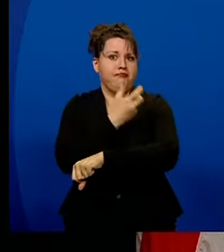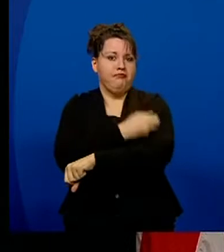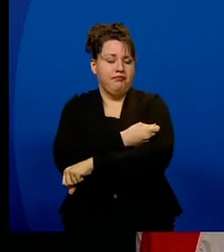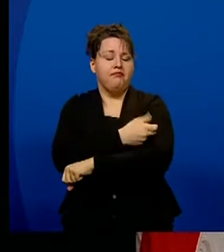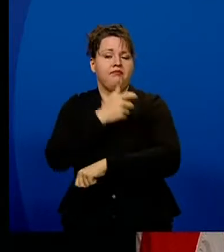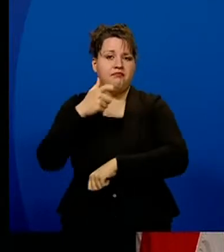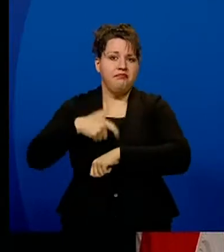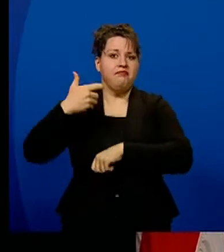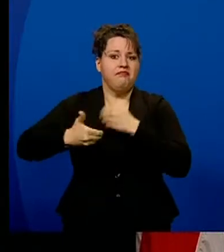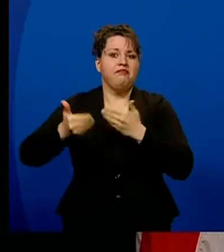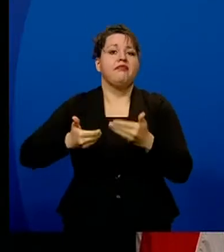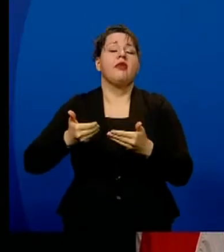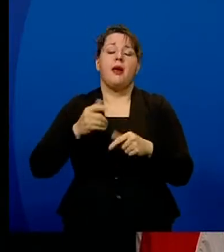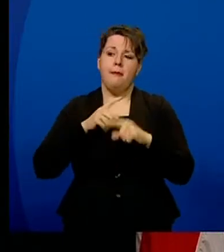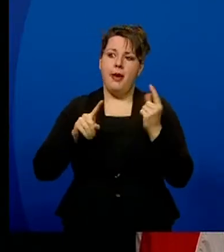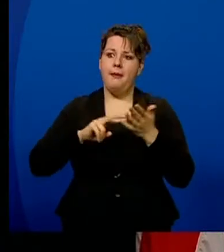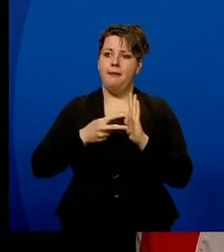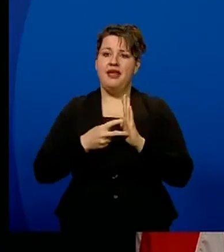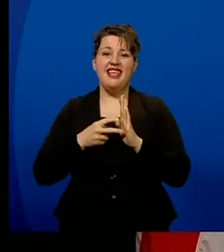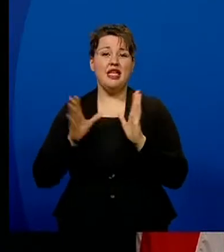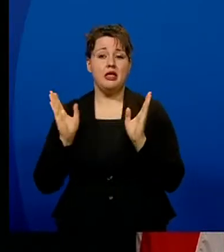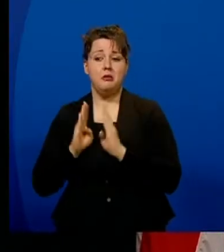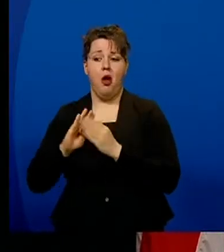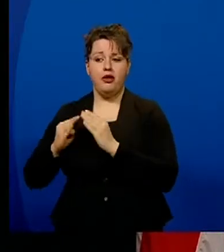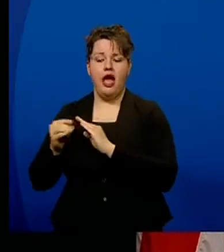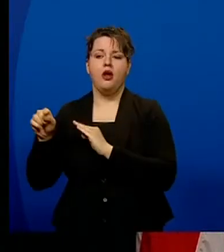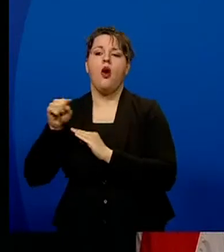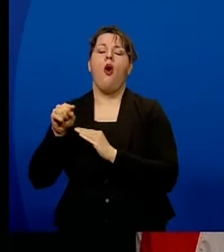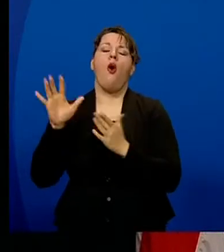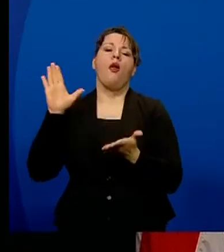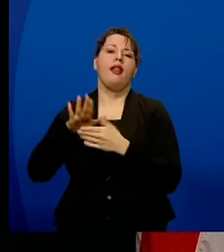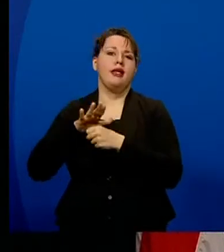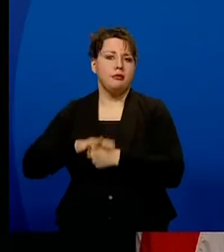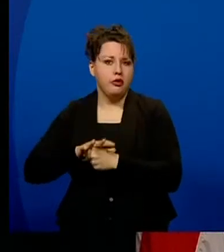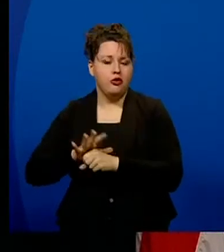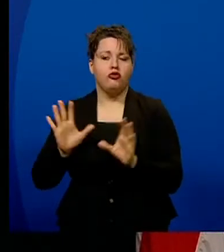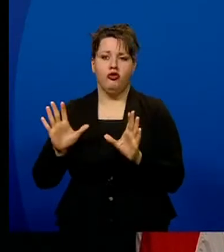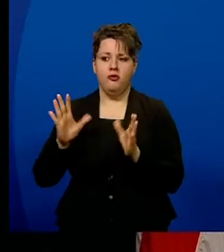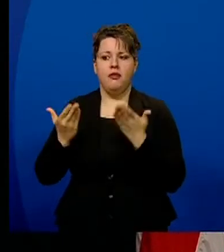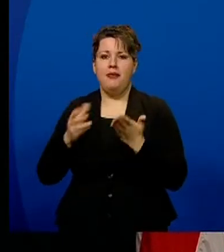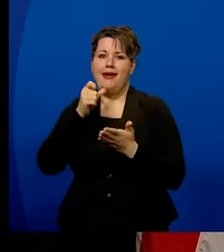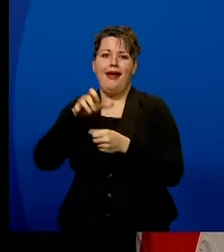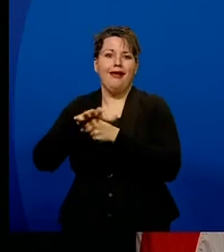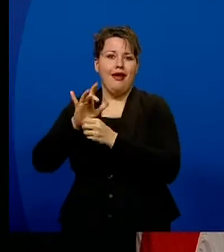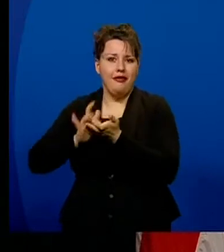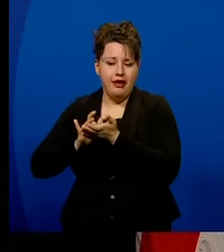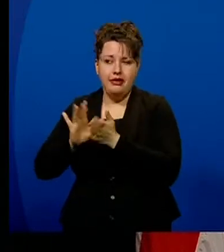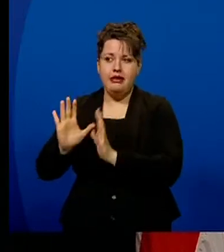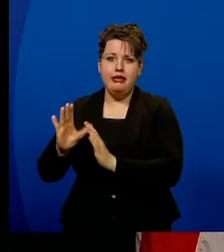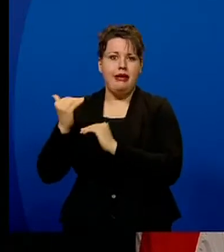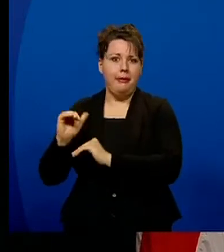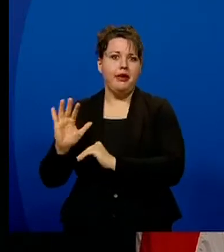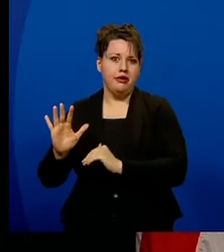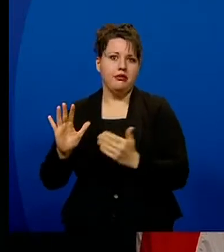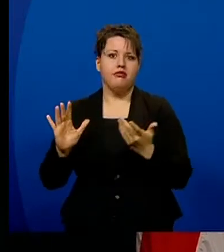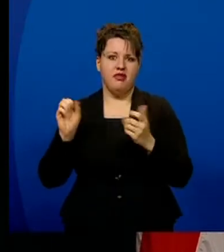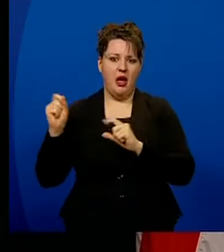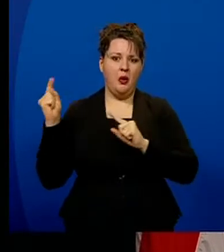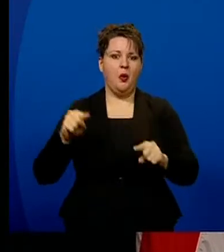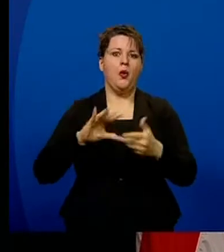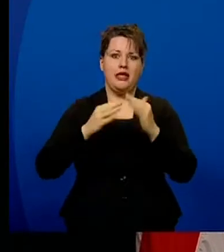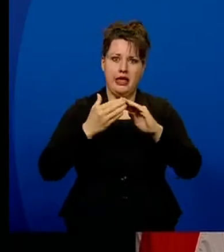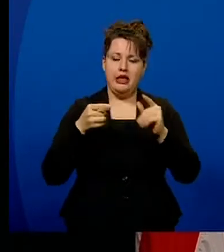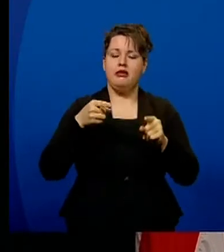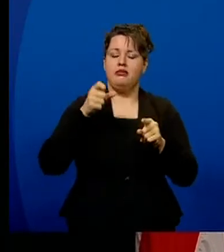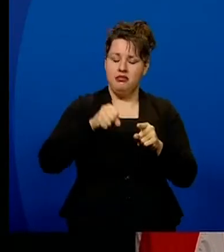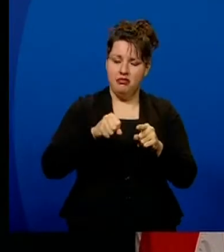also reduces some of the pressure on smaller surrounding communities where vaccine supply is most limited at this time. So our